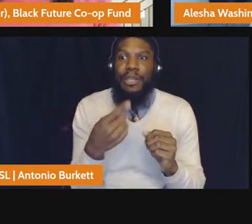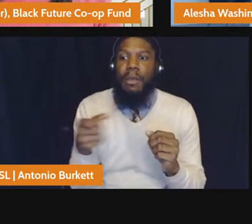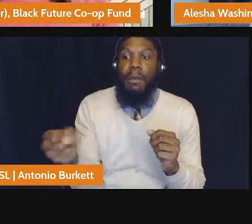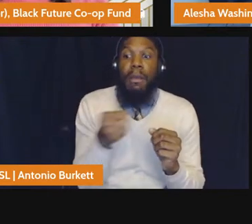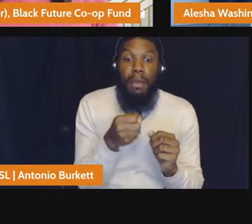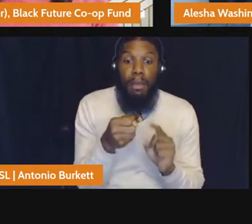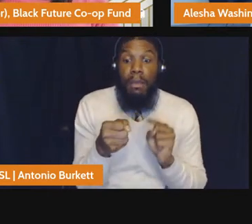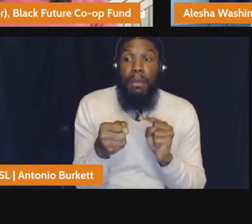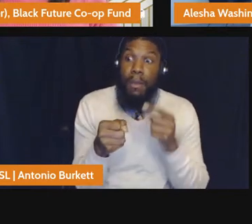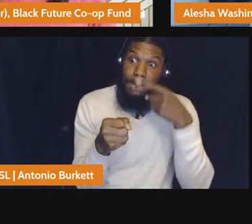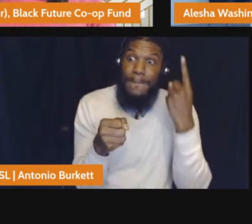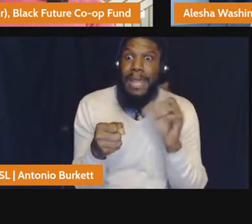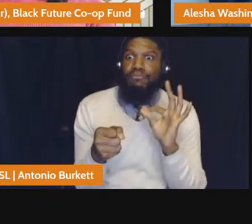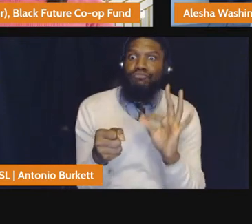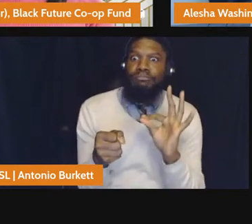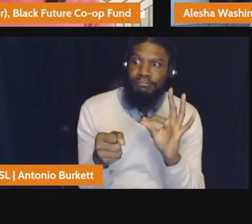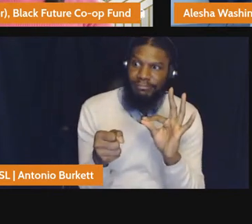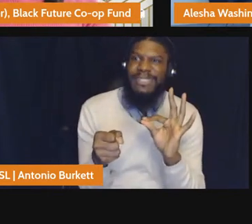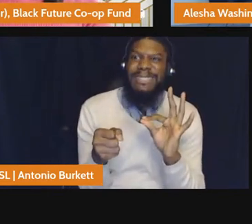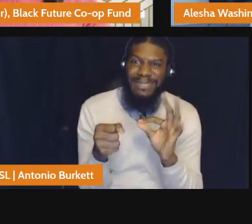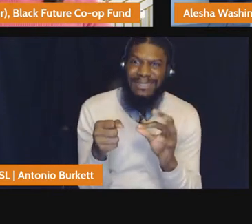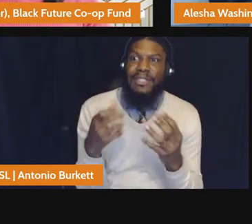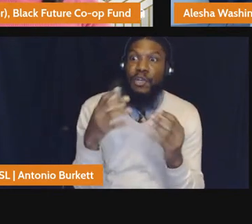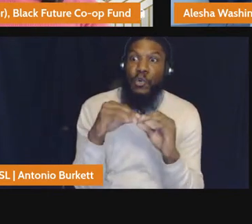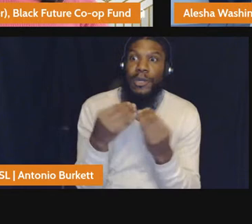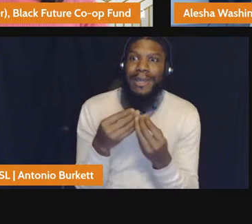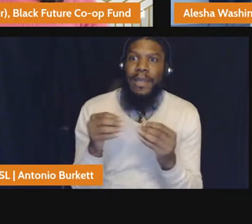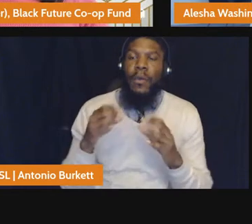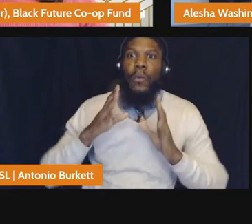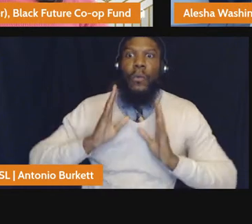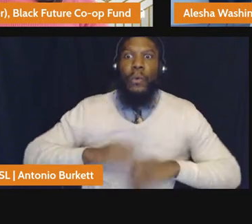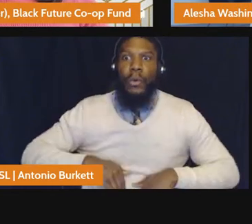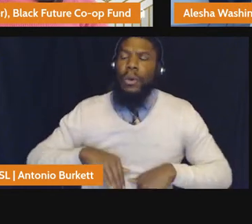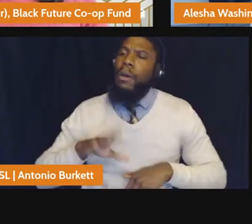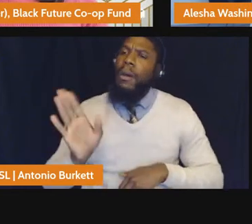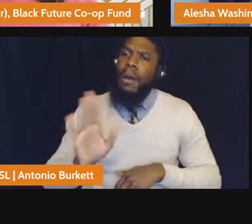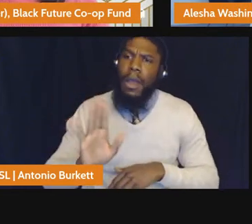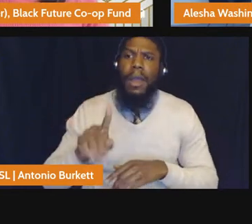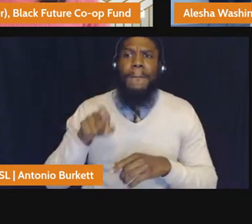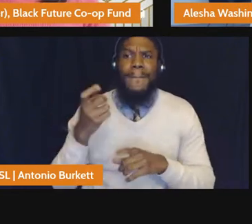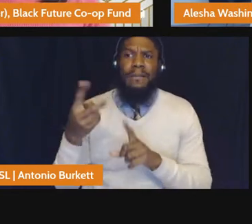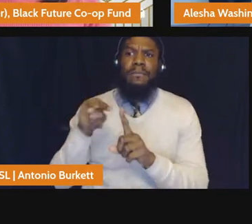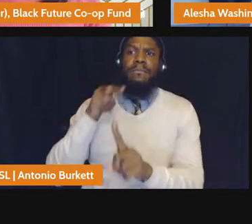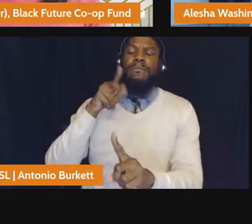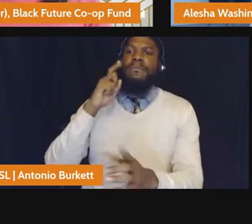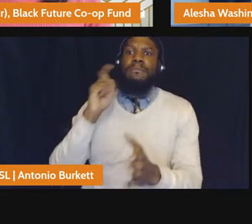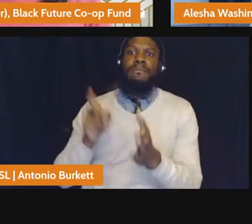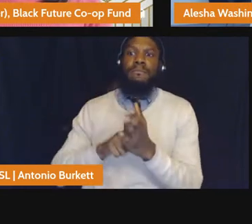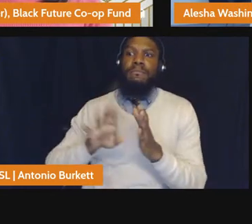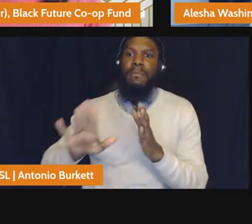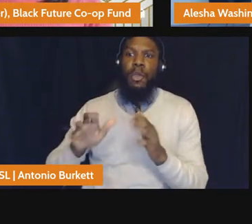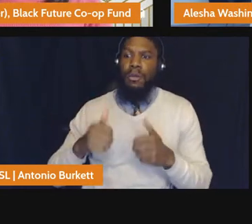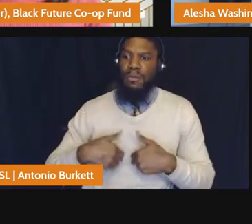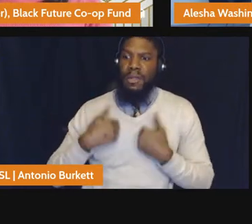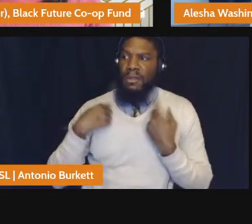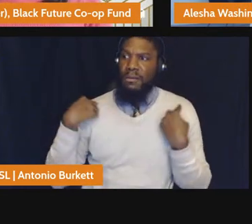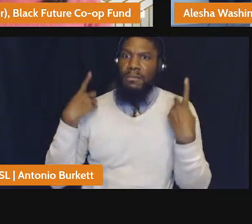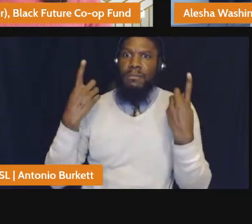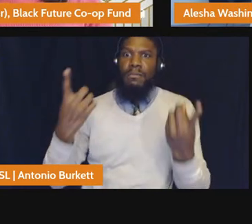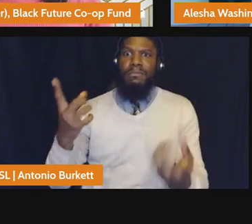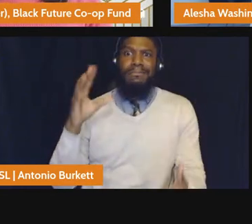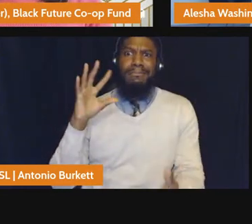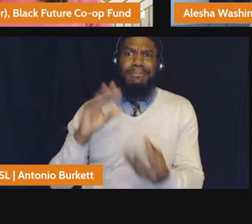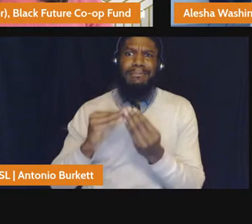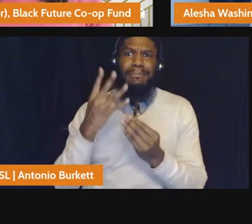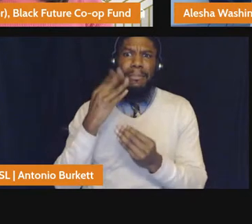a Black person, you know, within the organization. It's recognizing that their lived experiences might be useful to, you know, solving